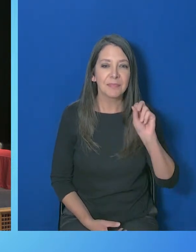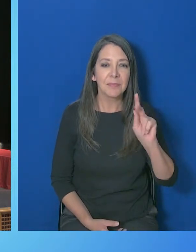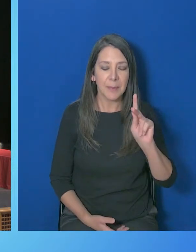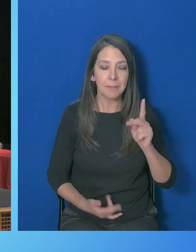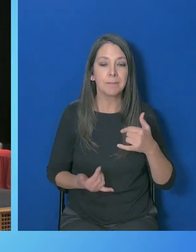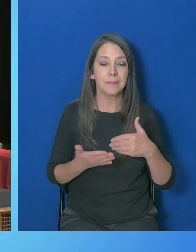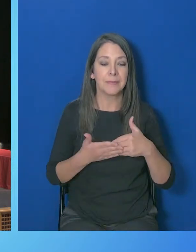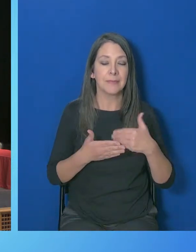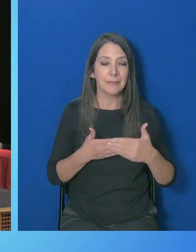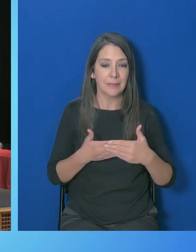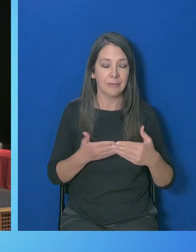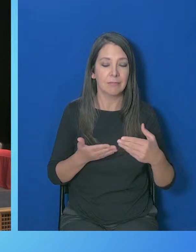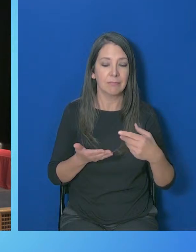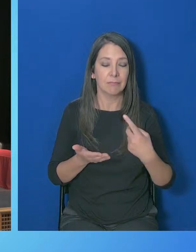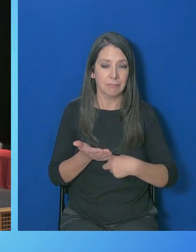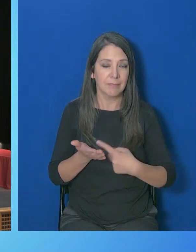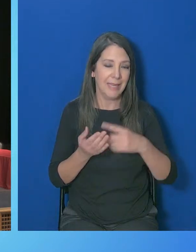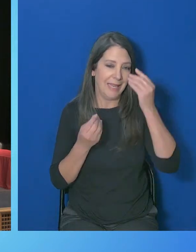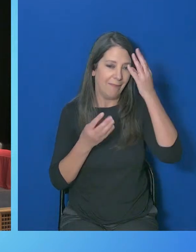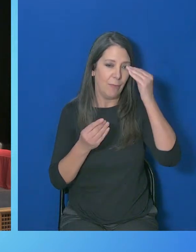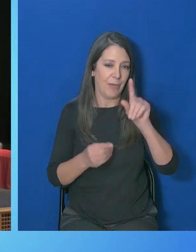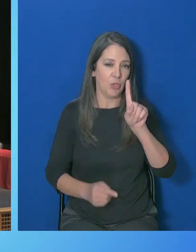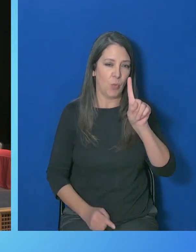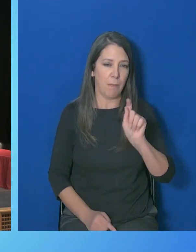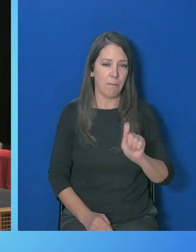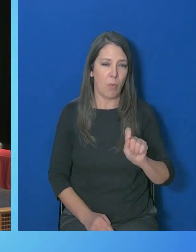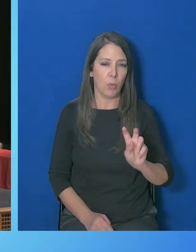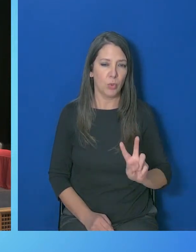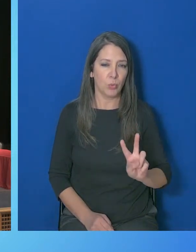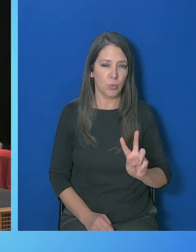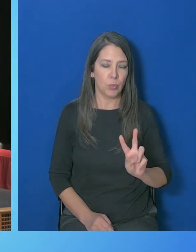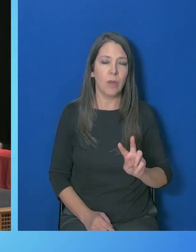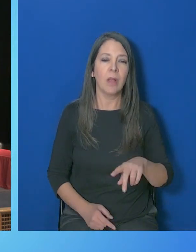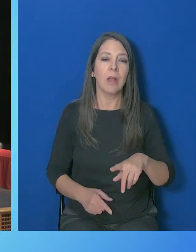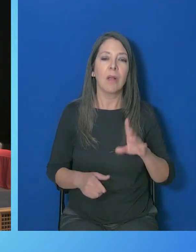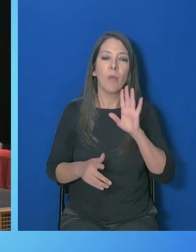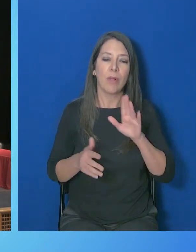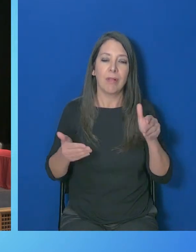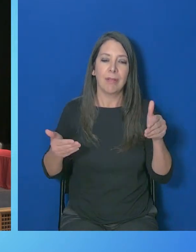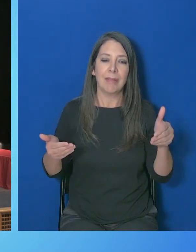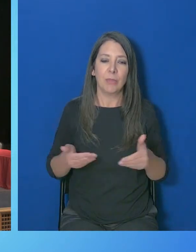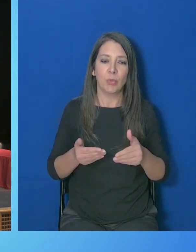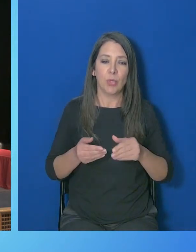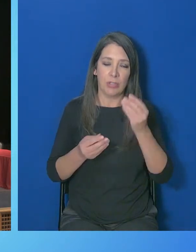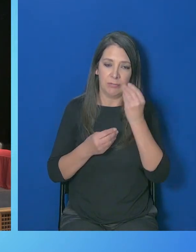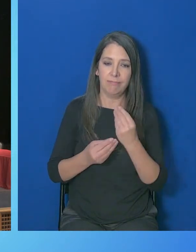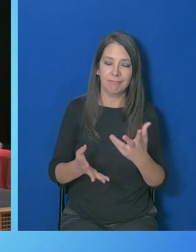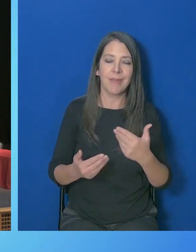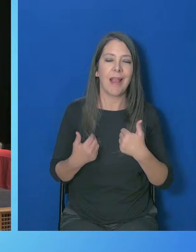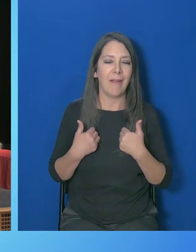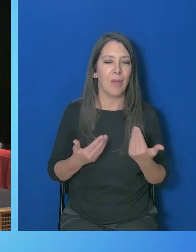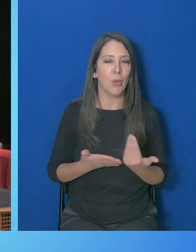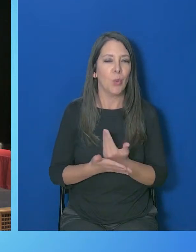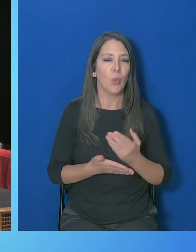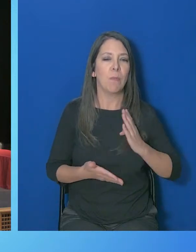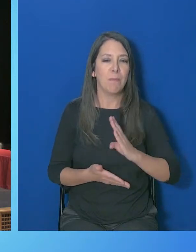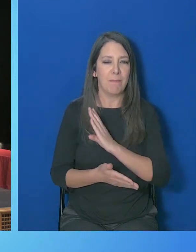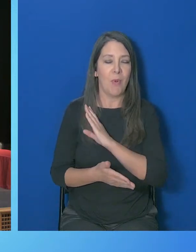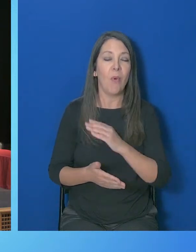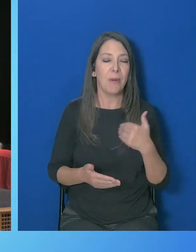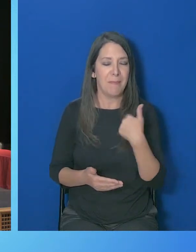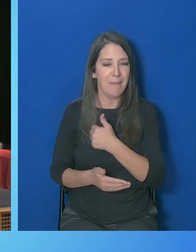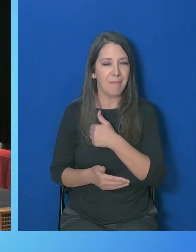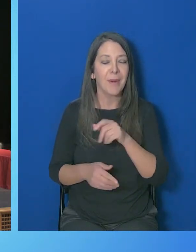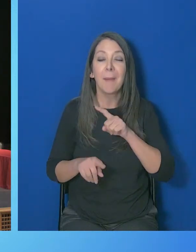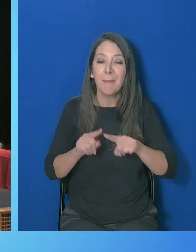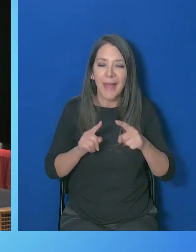Moving on, information item 1.2. Just an introduction, we do have a new board member who is not able to make it tonight, so